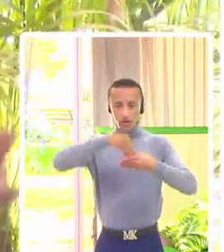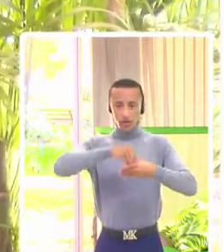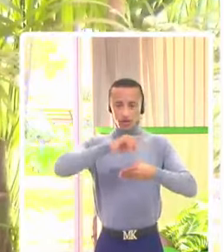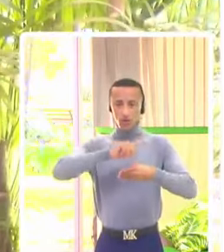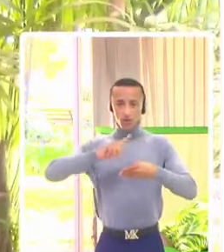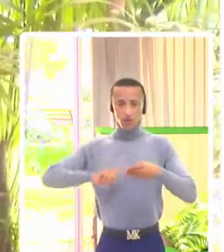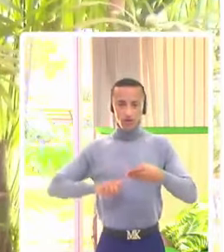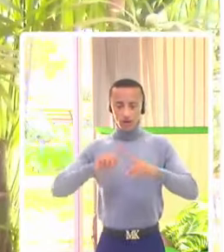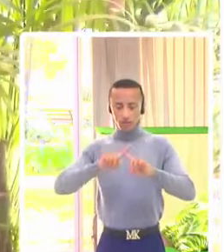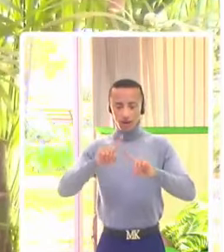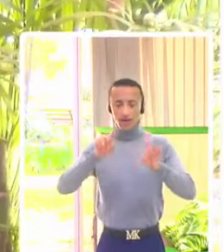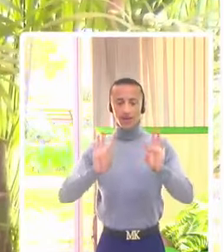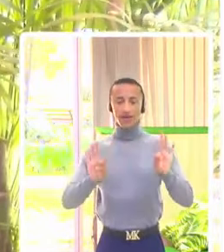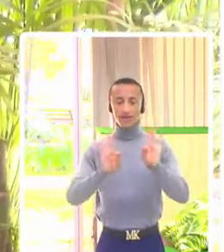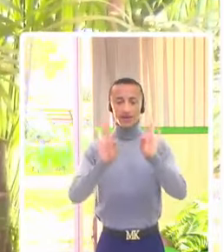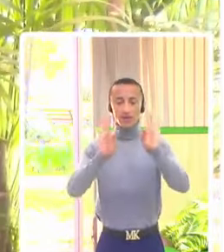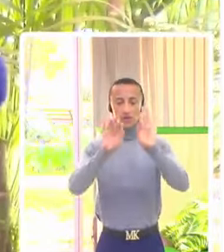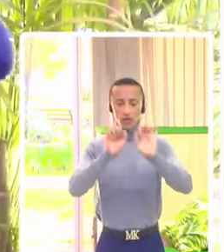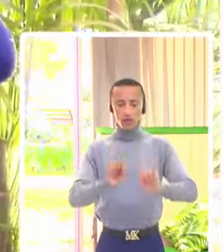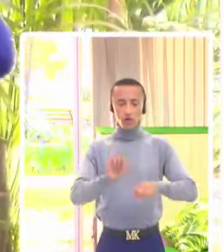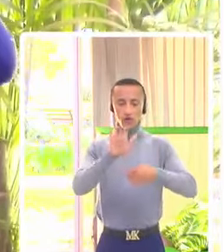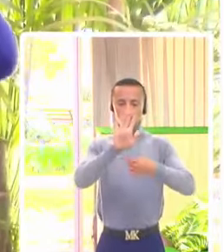DPI and other